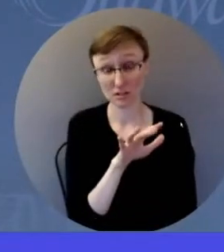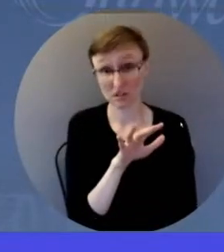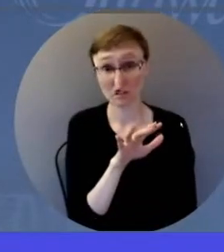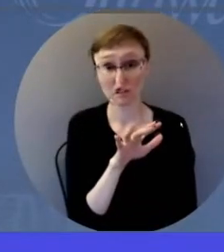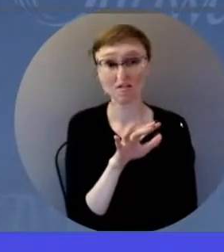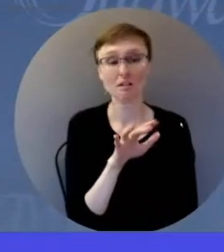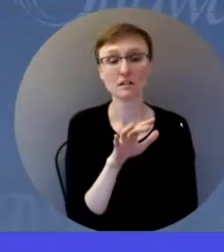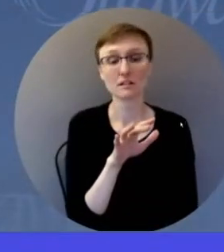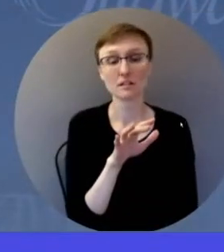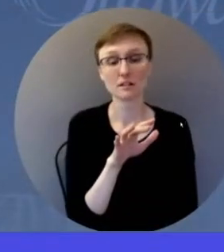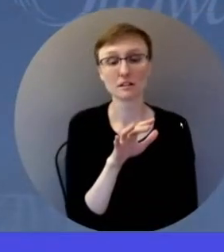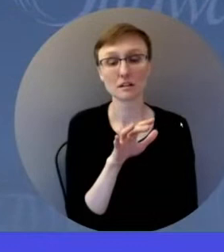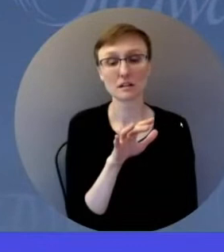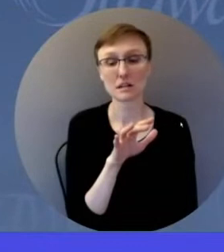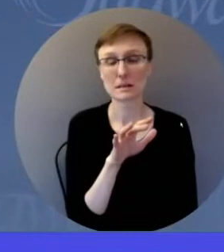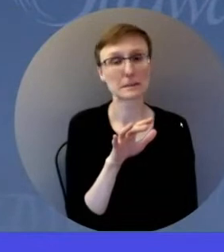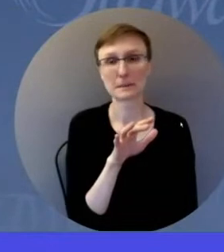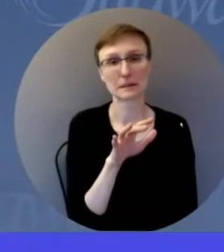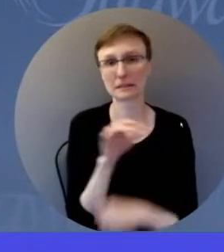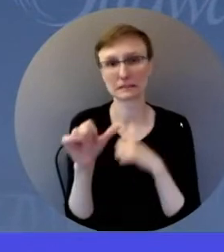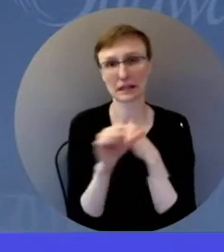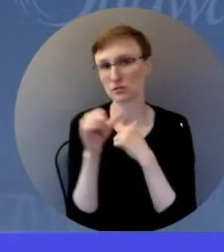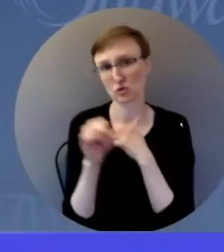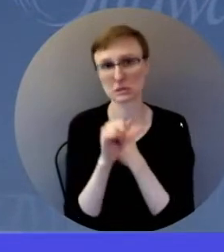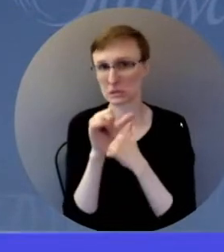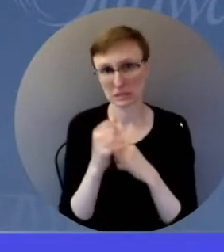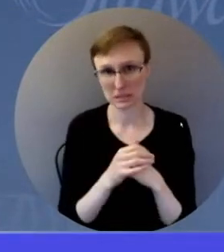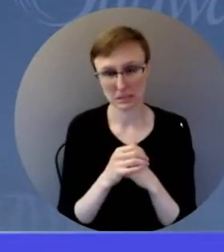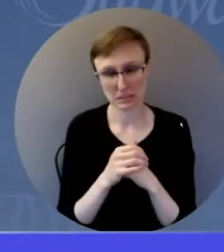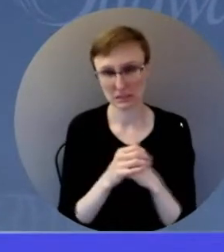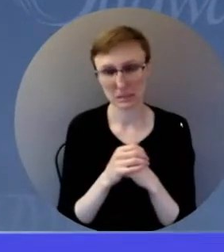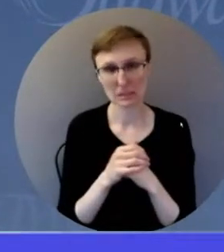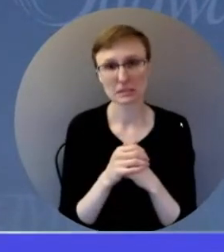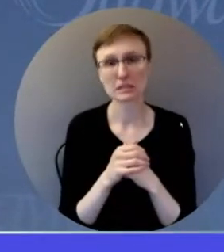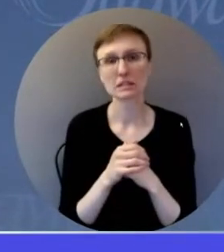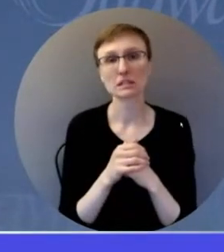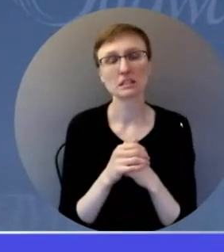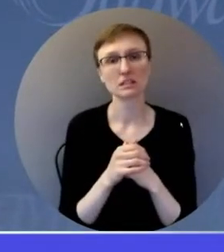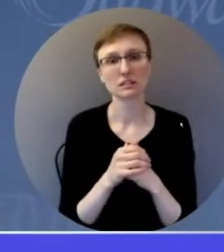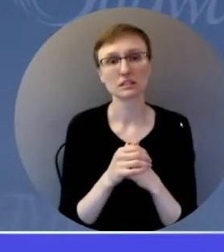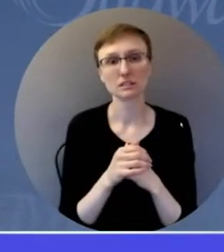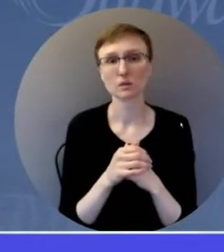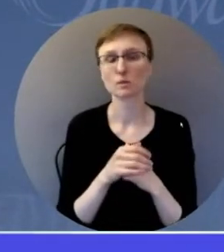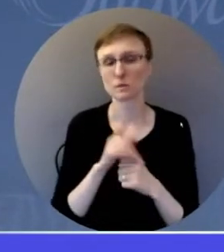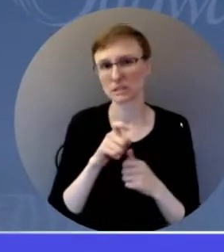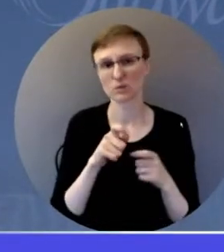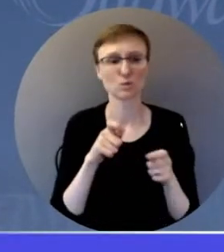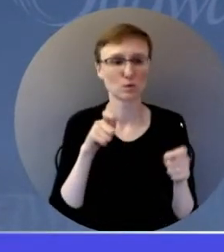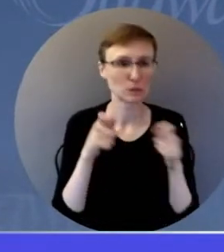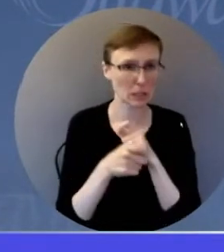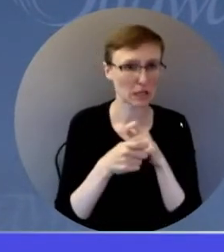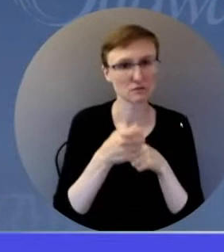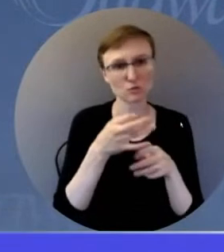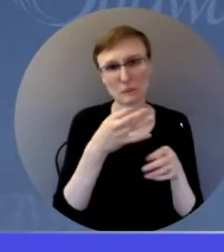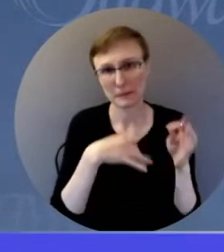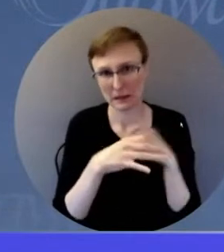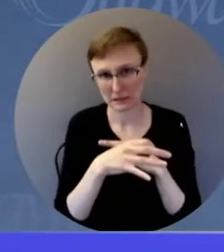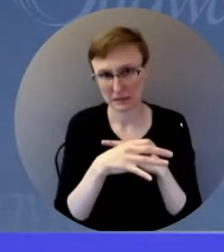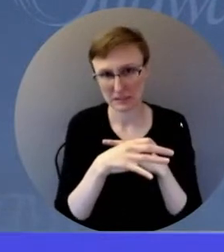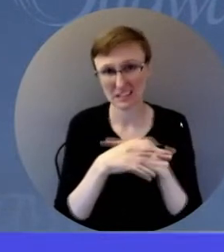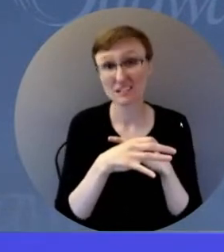was dangerous at the time. We needed to change and replace everything. That was not the case with the northern